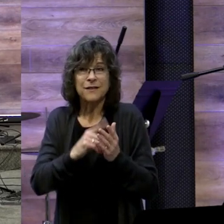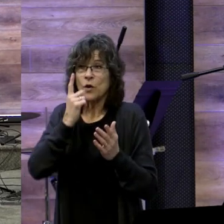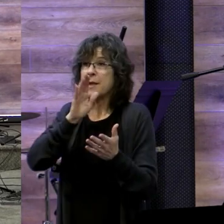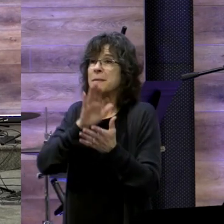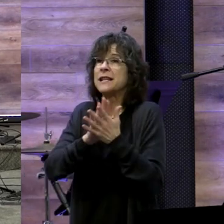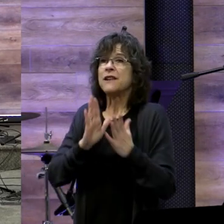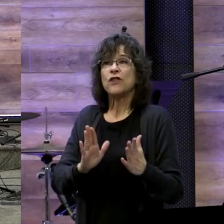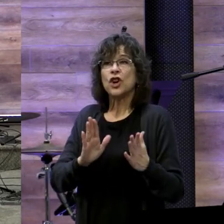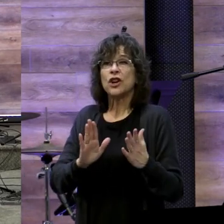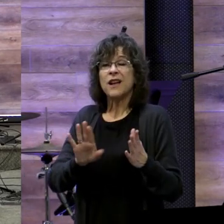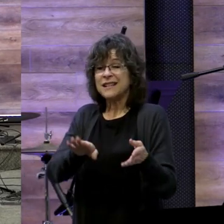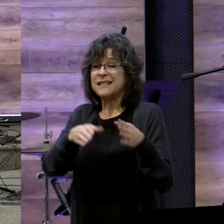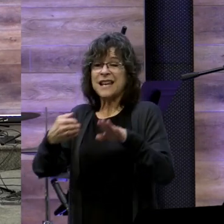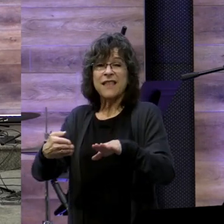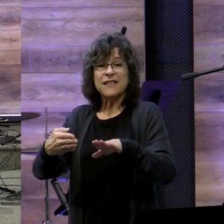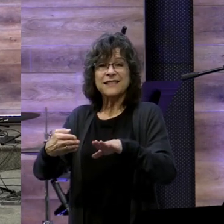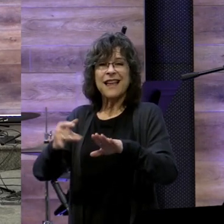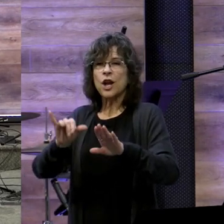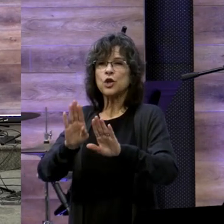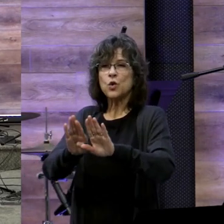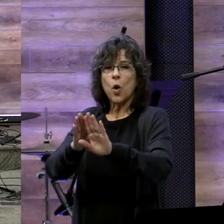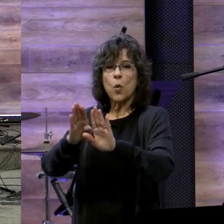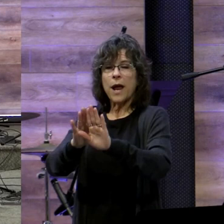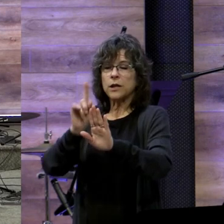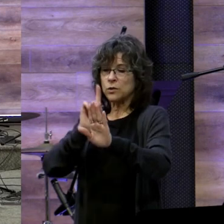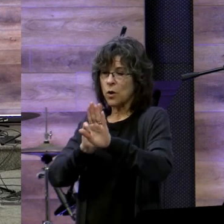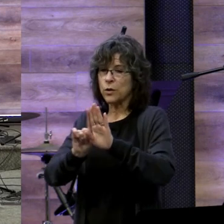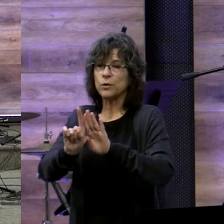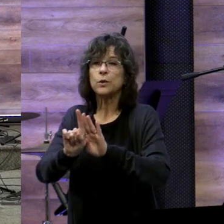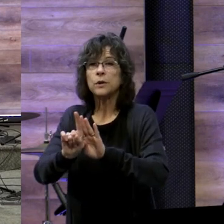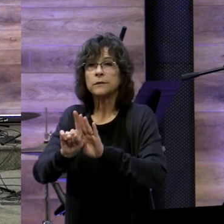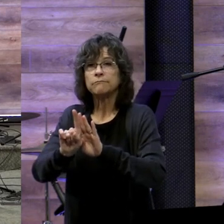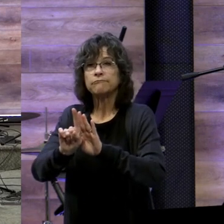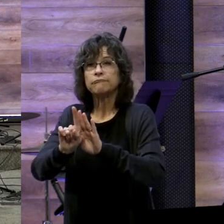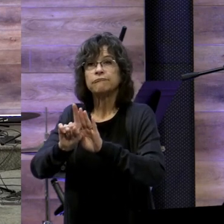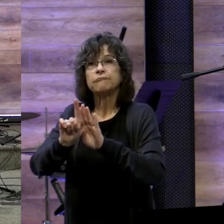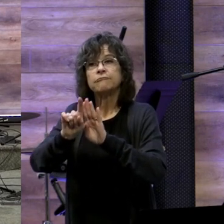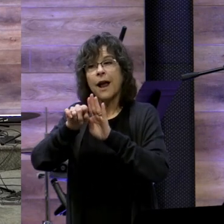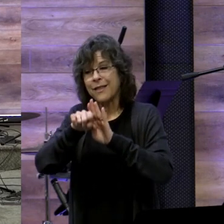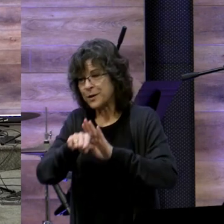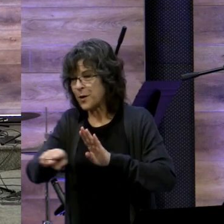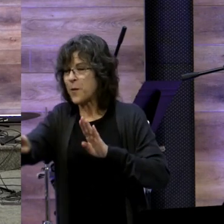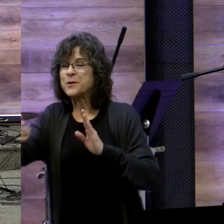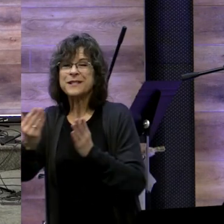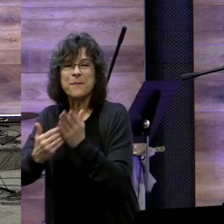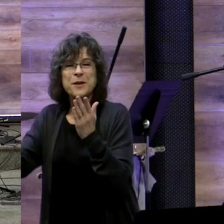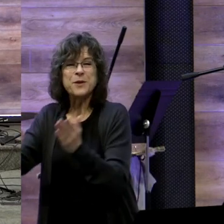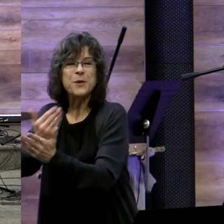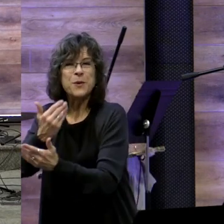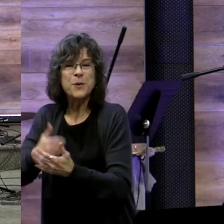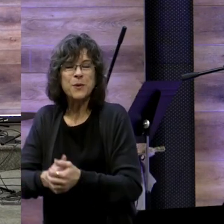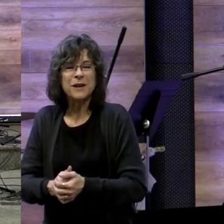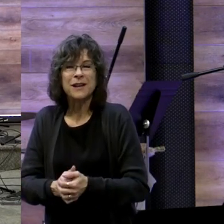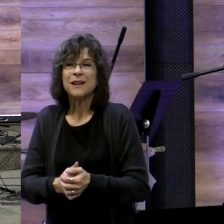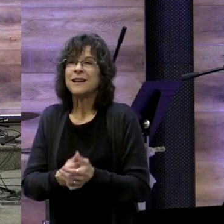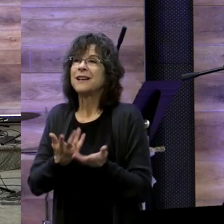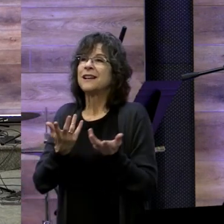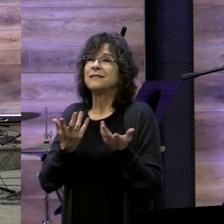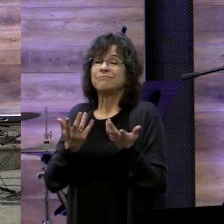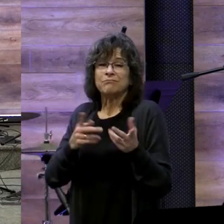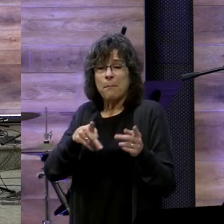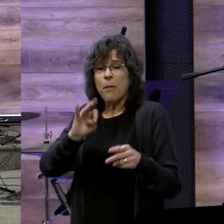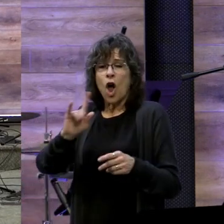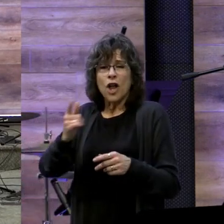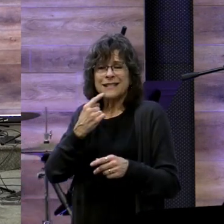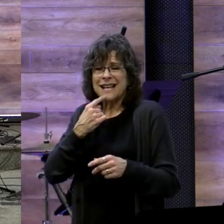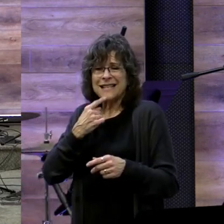a doorway into resurrection life, a transition into the new. And so like the Apostle Paul wrote in 1 Corinthians